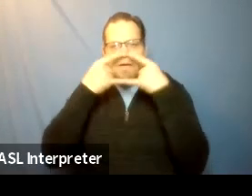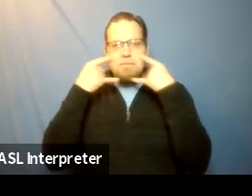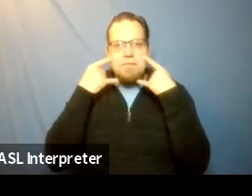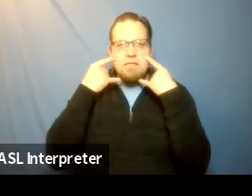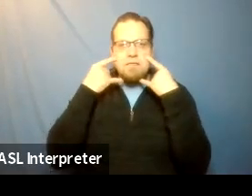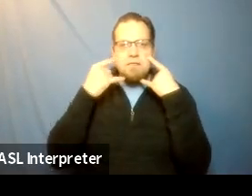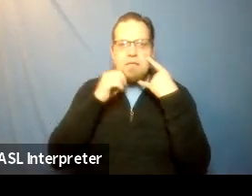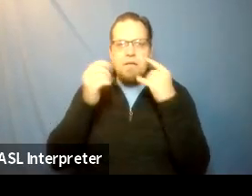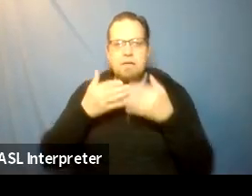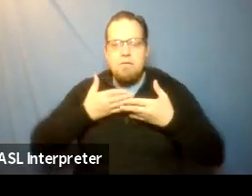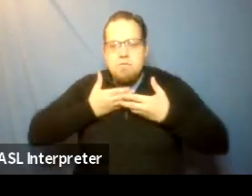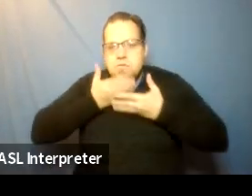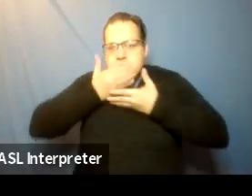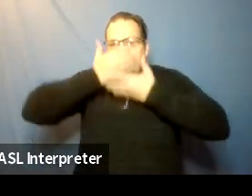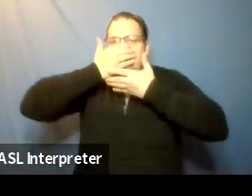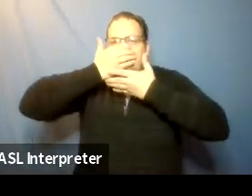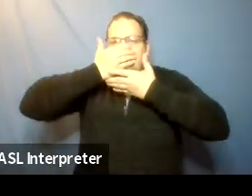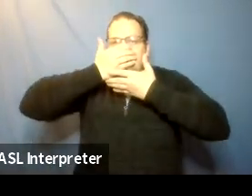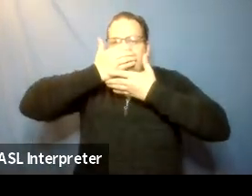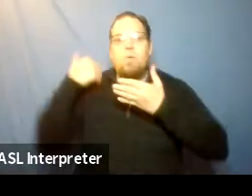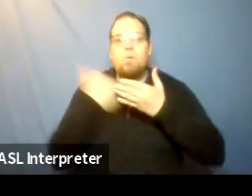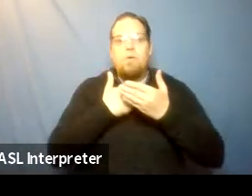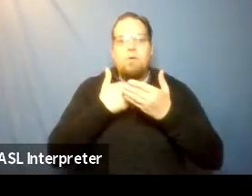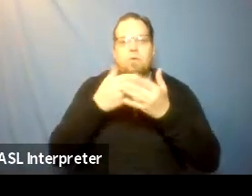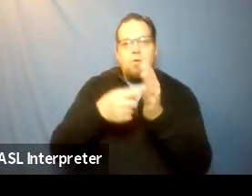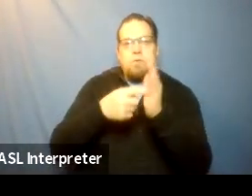the gaiters. We're requiring face masks, correct?